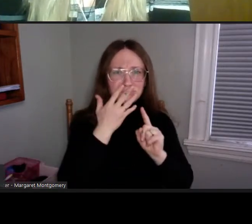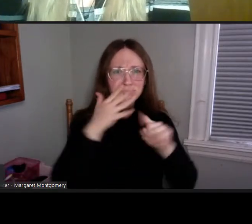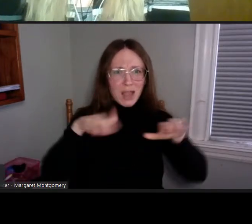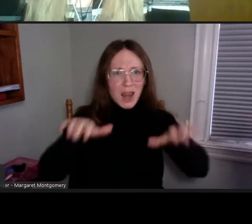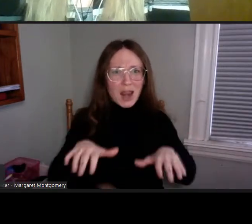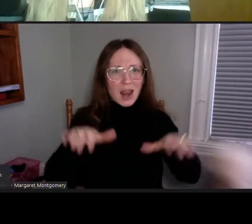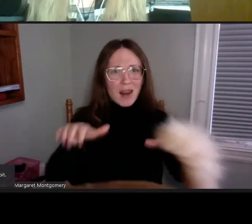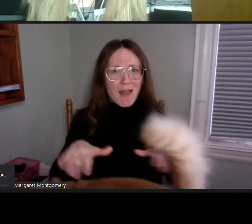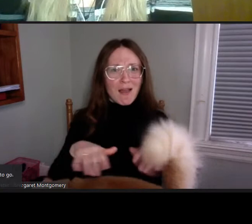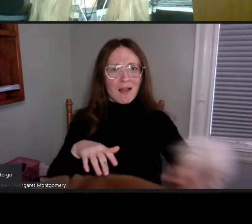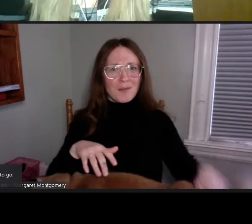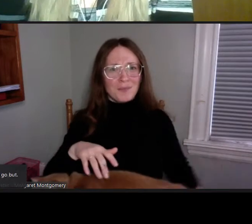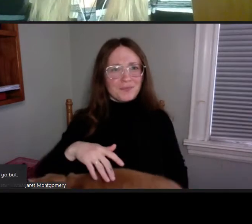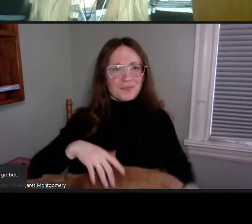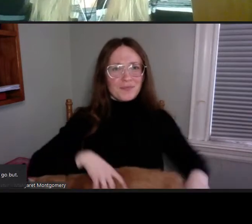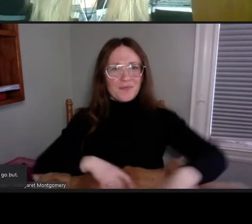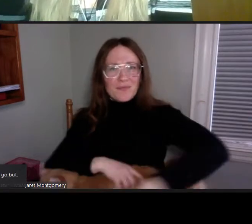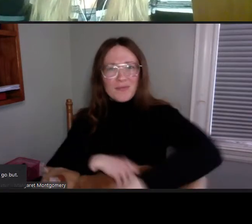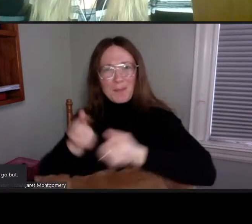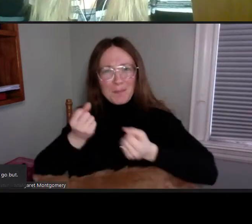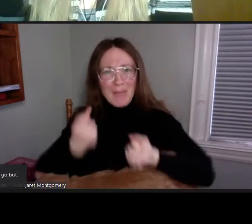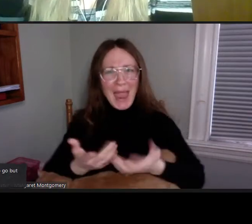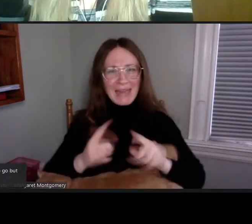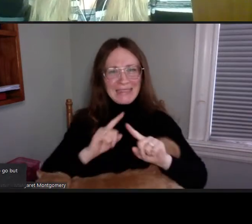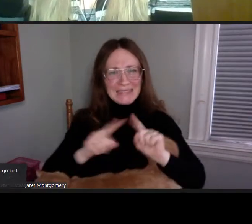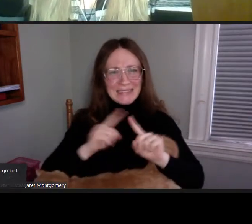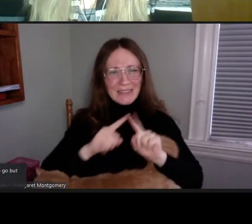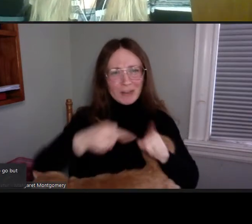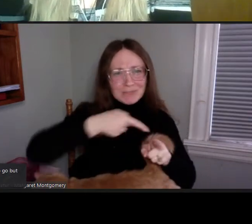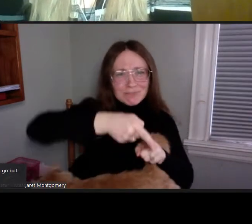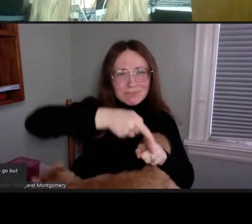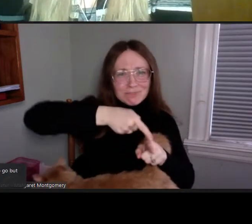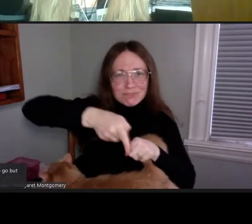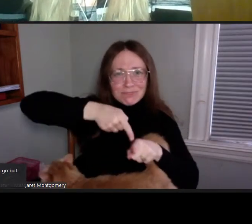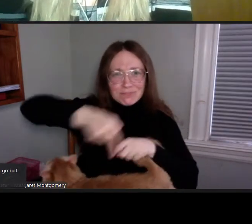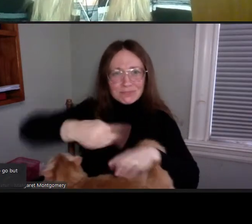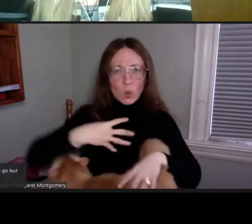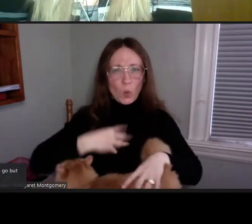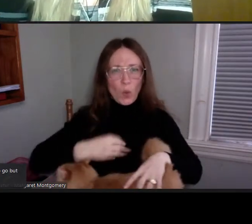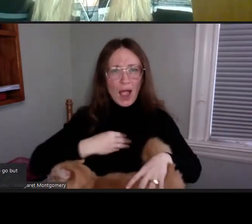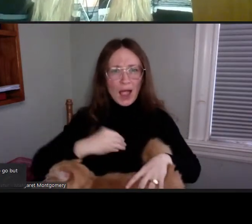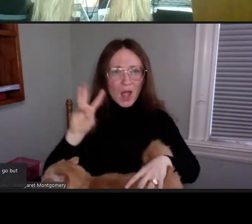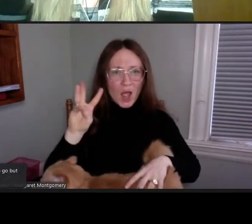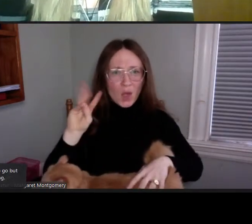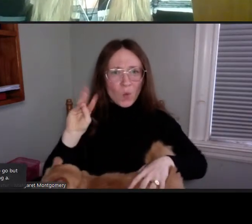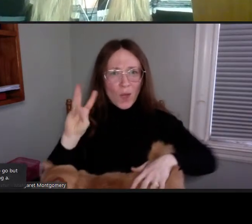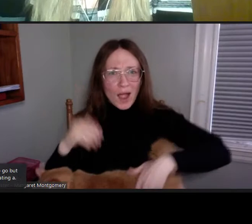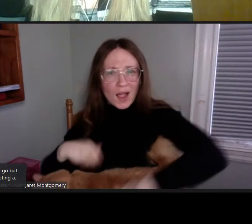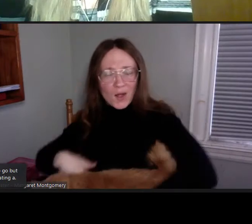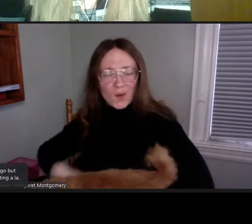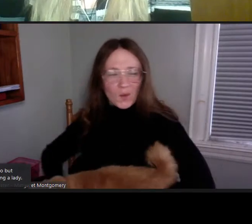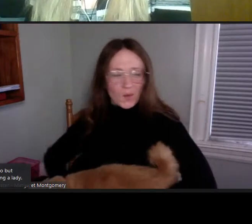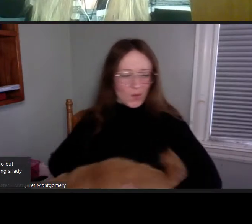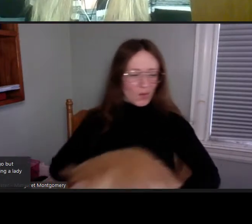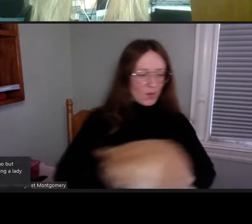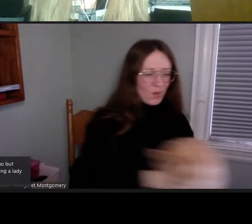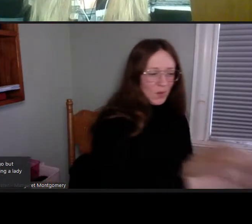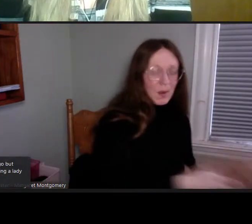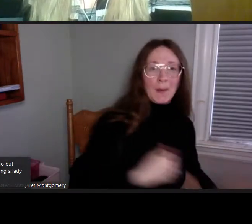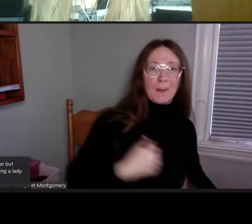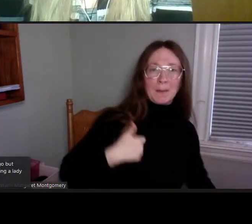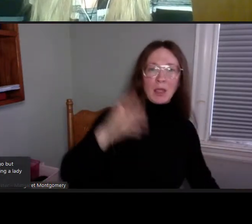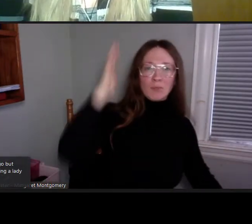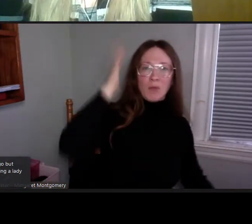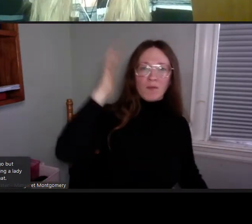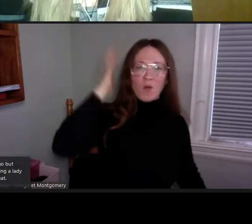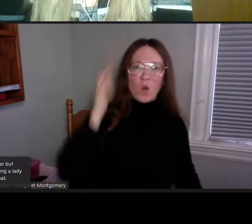that little bit to go. But one of my past relationships, I was dating a lady who was blind, and we